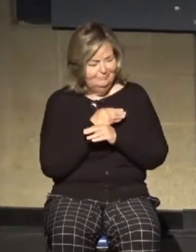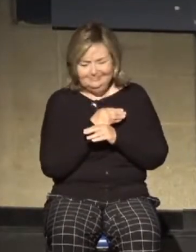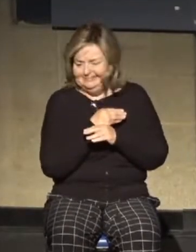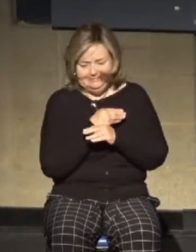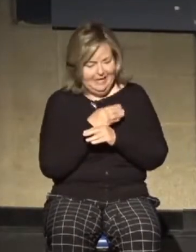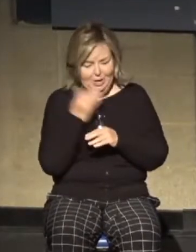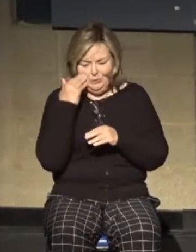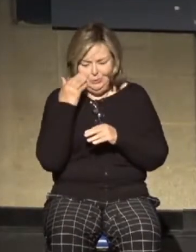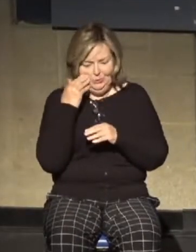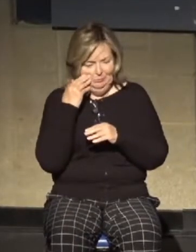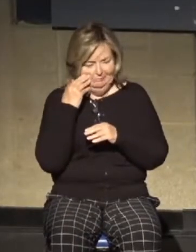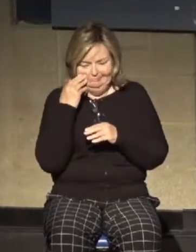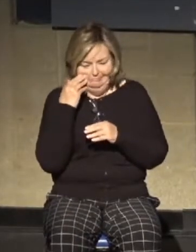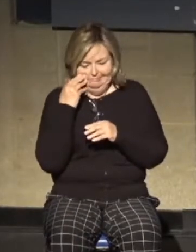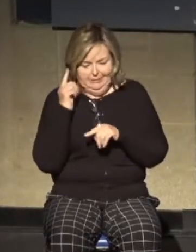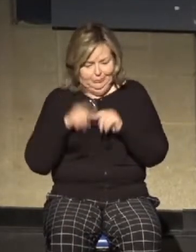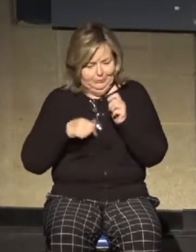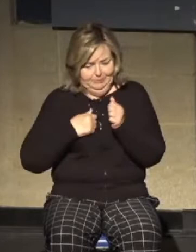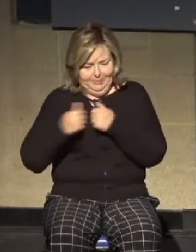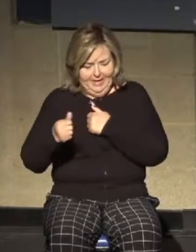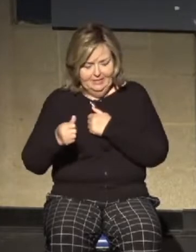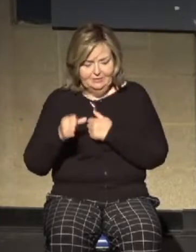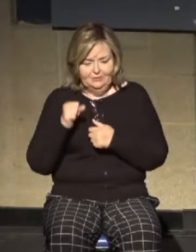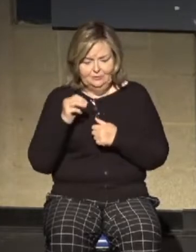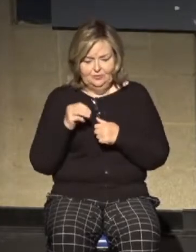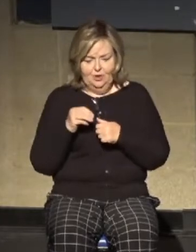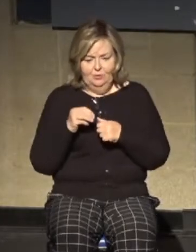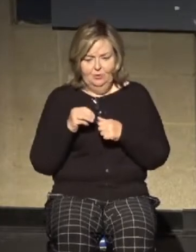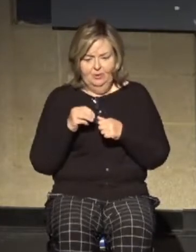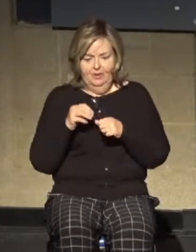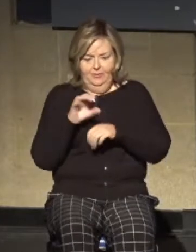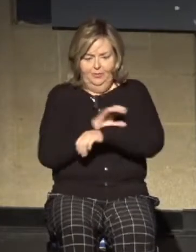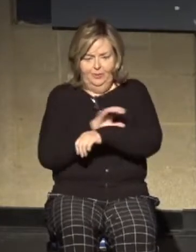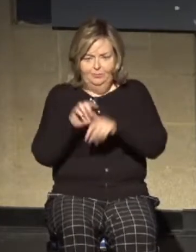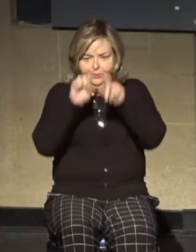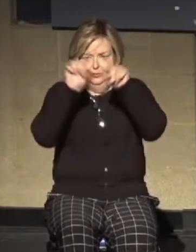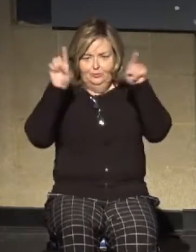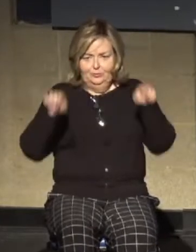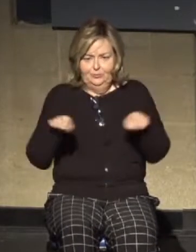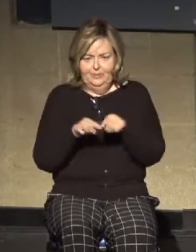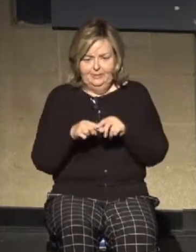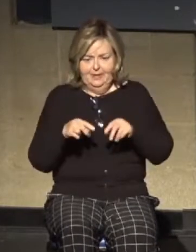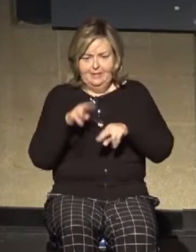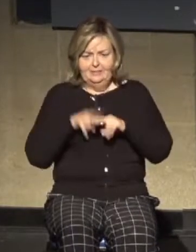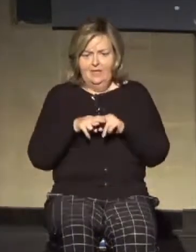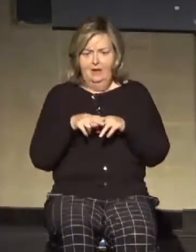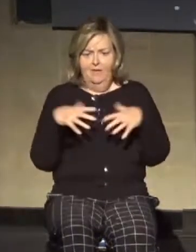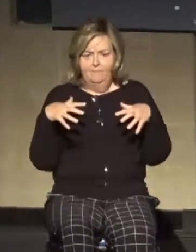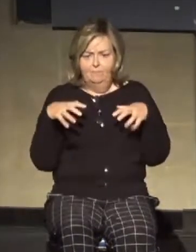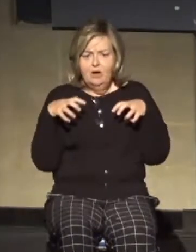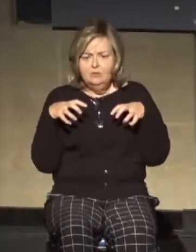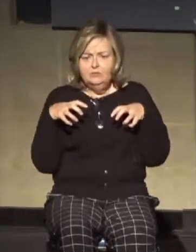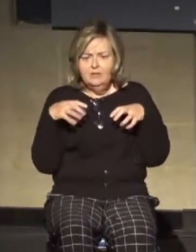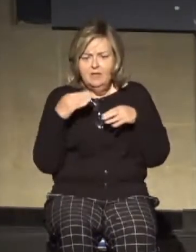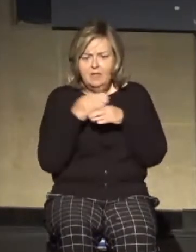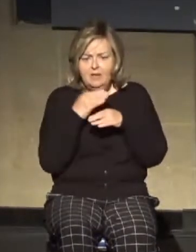story. And what happened was I sat frozen in front of a computer screen and I didn't know any of the math